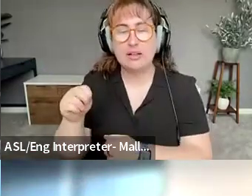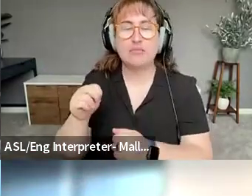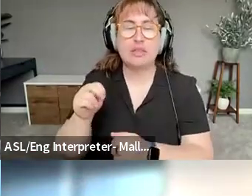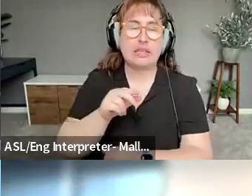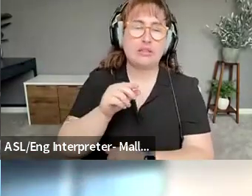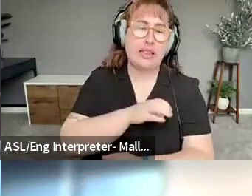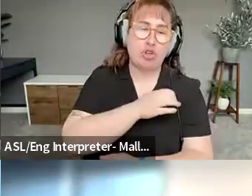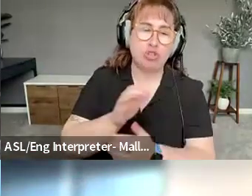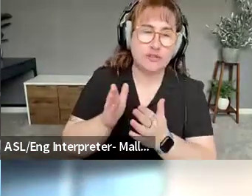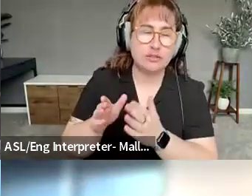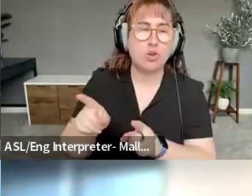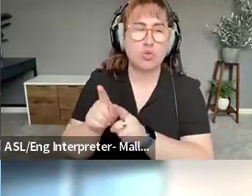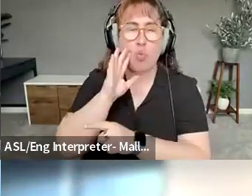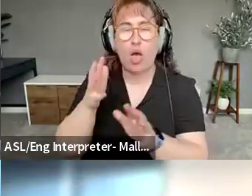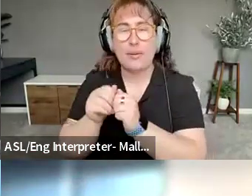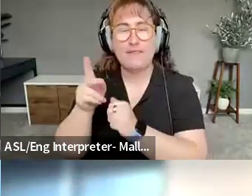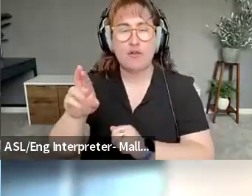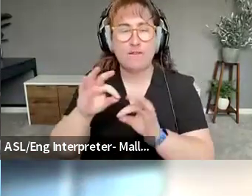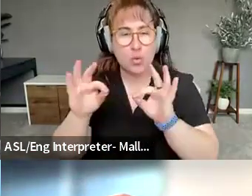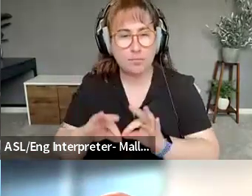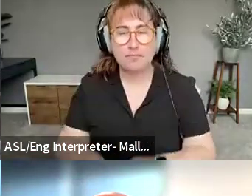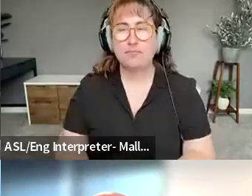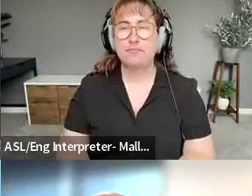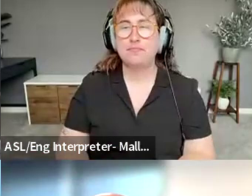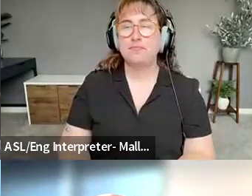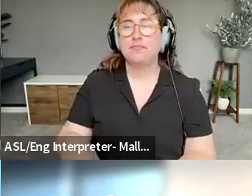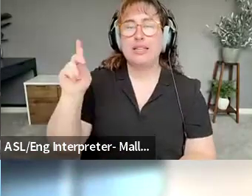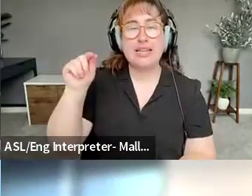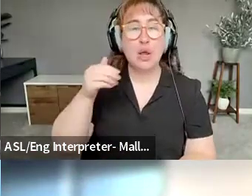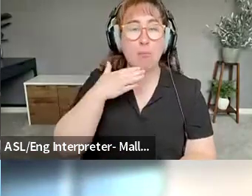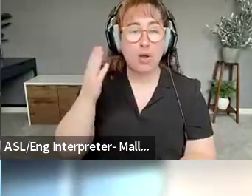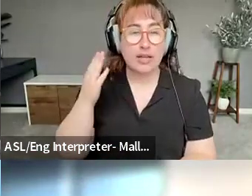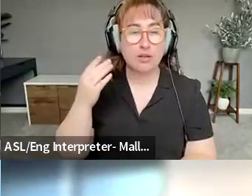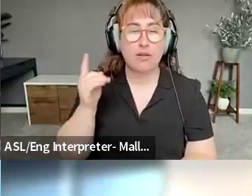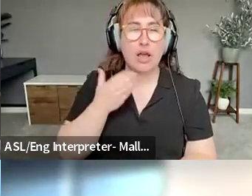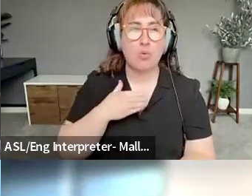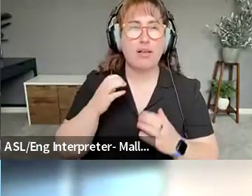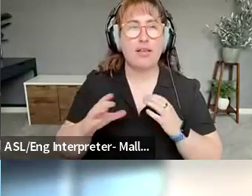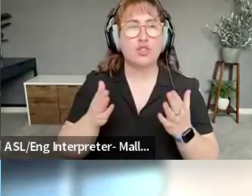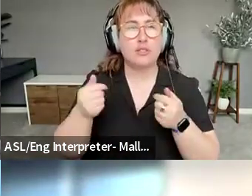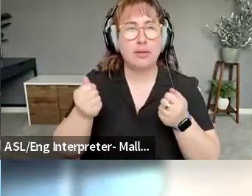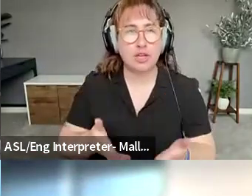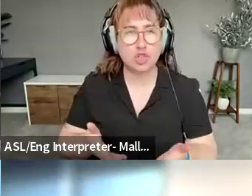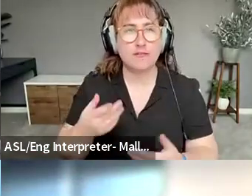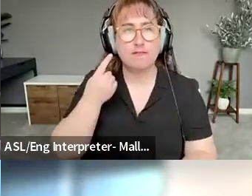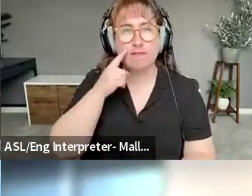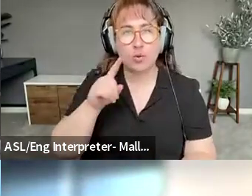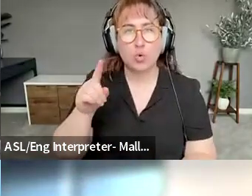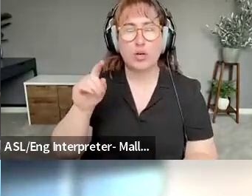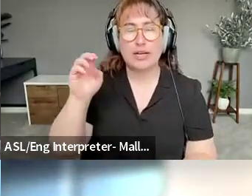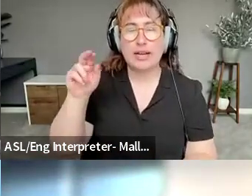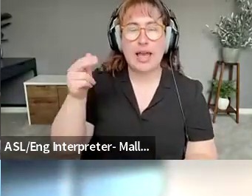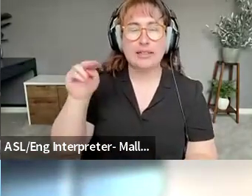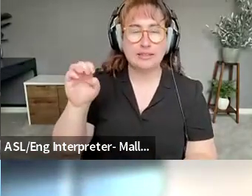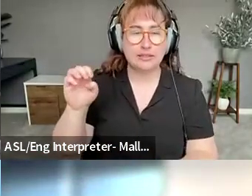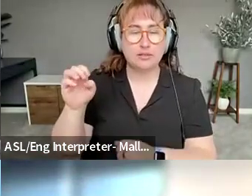going to share an update on a vendor forum that we have coming. Good morning to Dana. Dana is one of our client services managers for enhanced